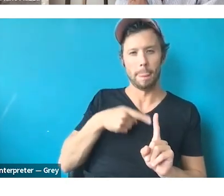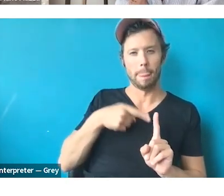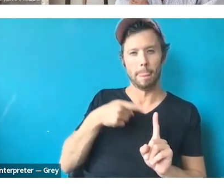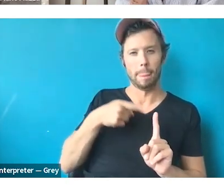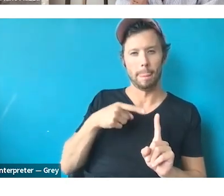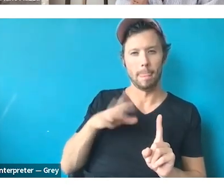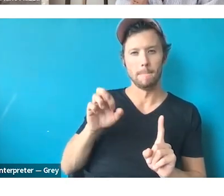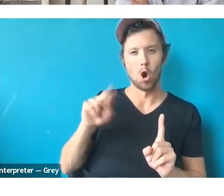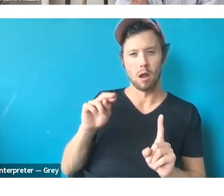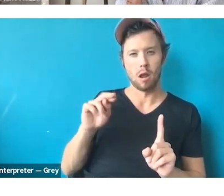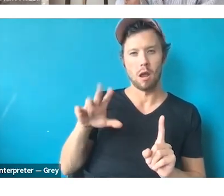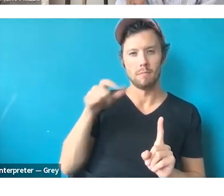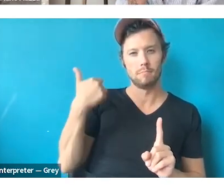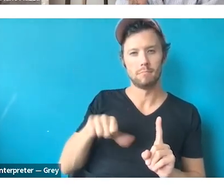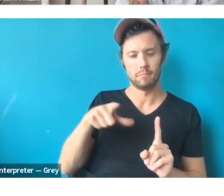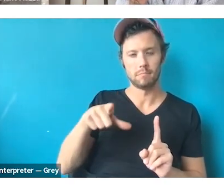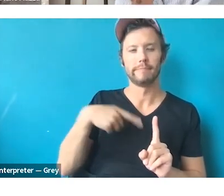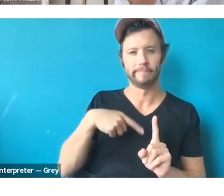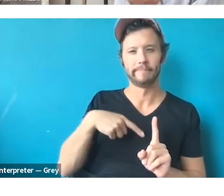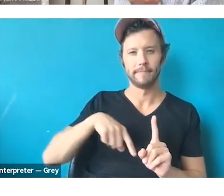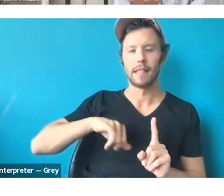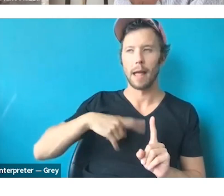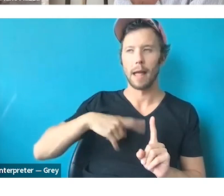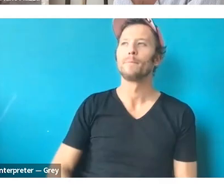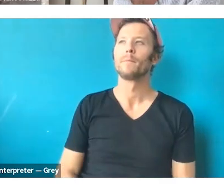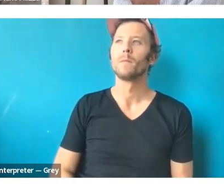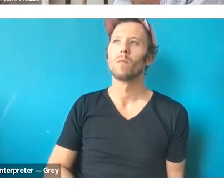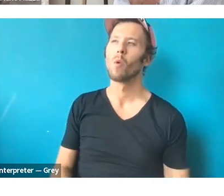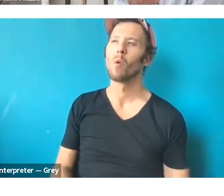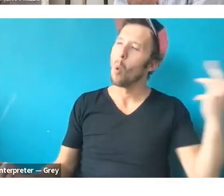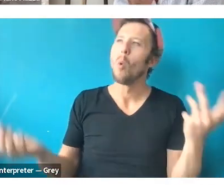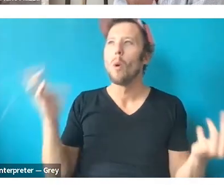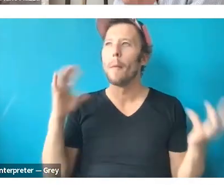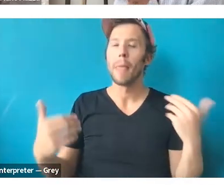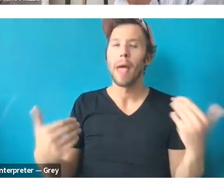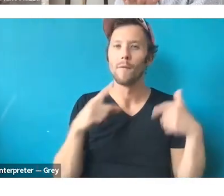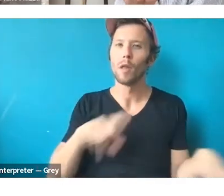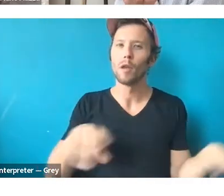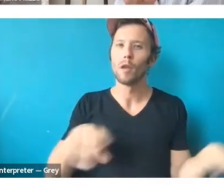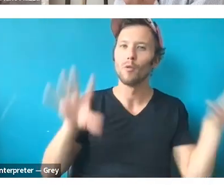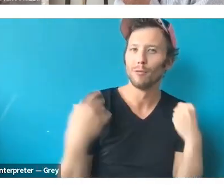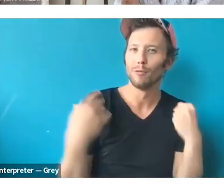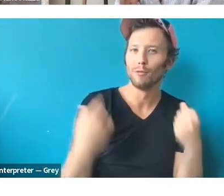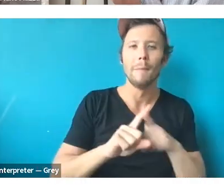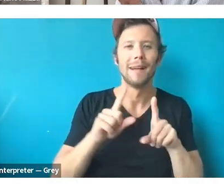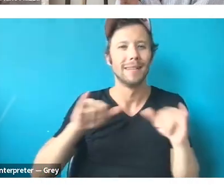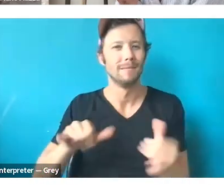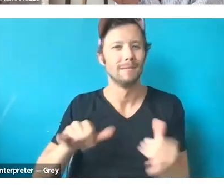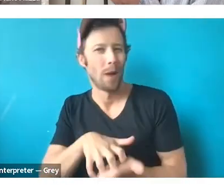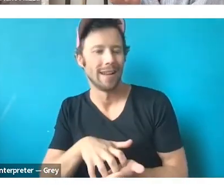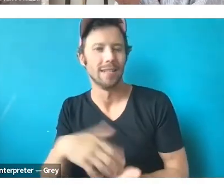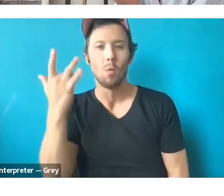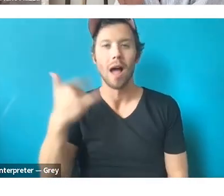I think one of my greatest strengths and one of my greatest weaknesses is that I'm like a compulsive optimist. I